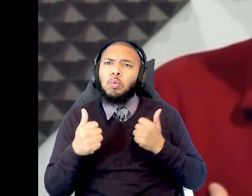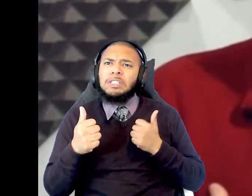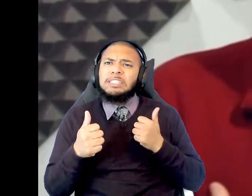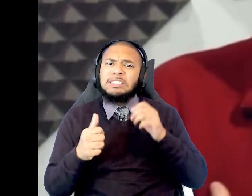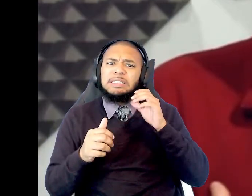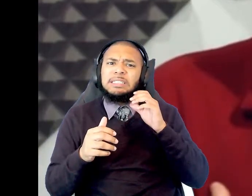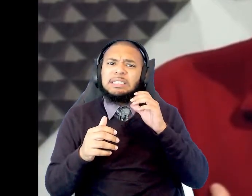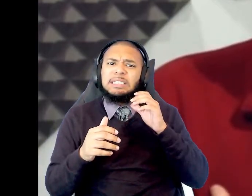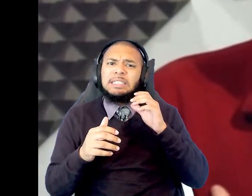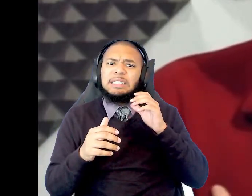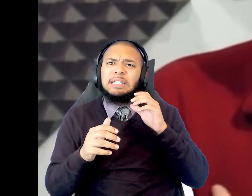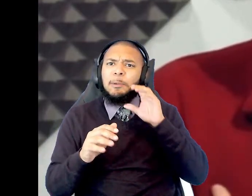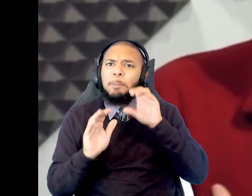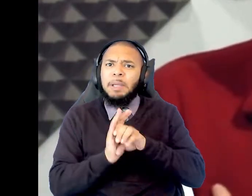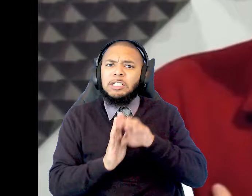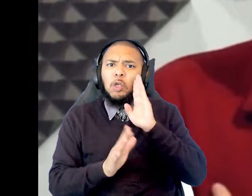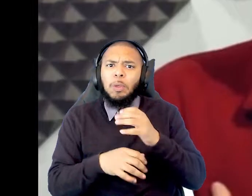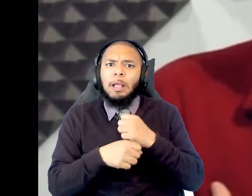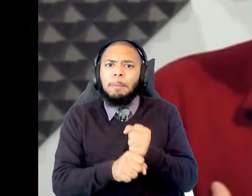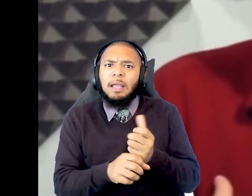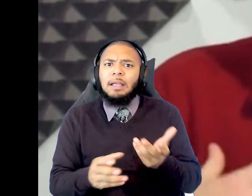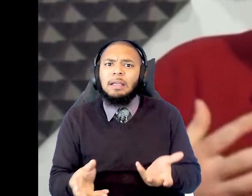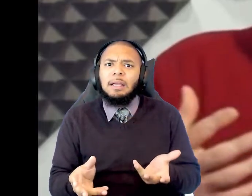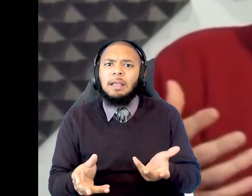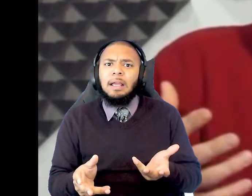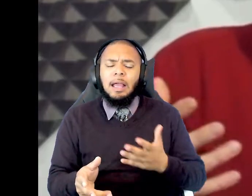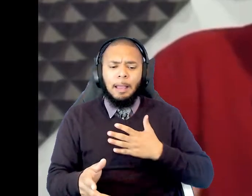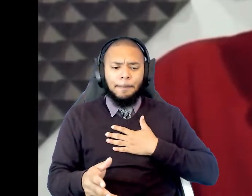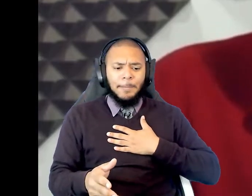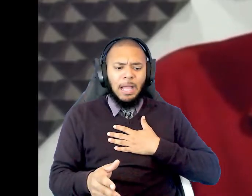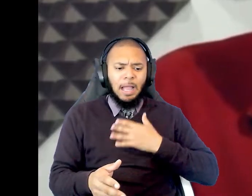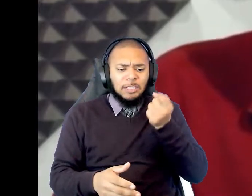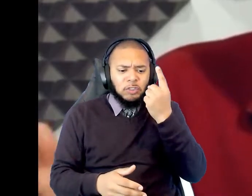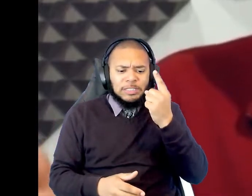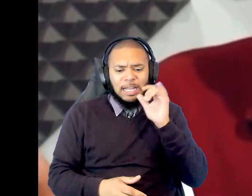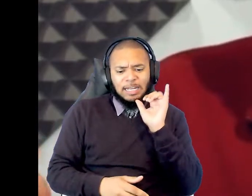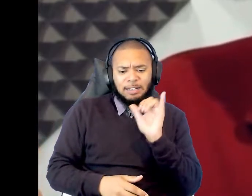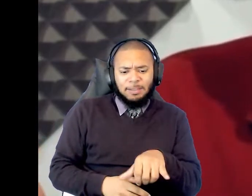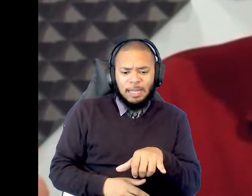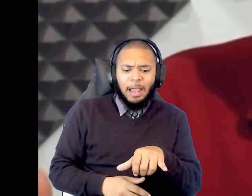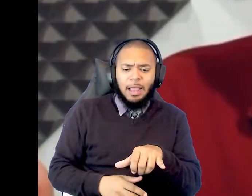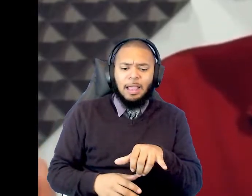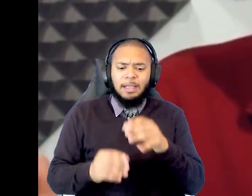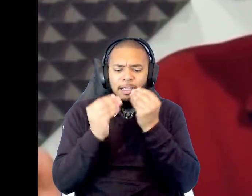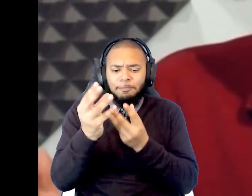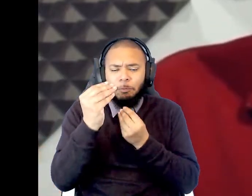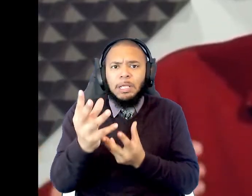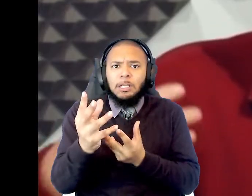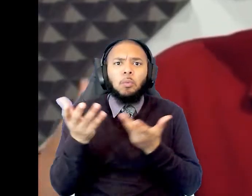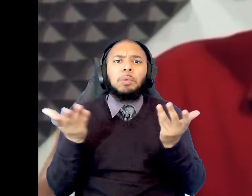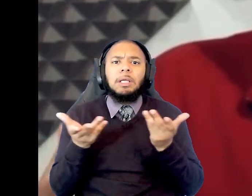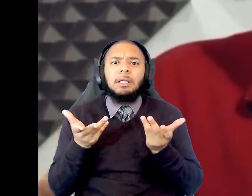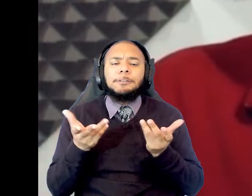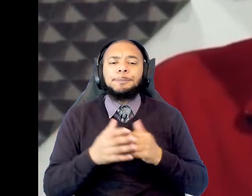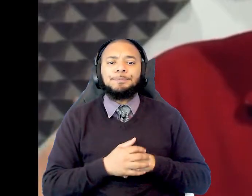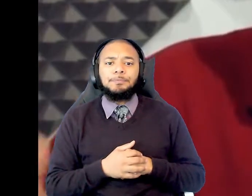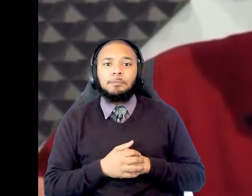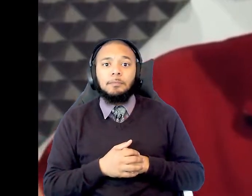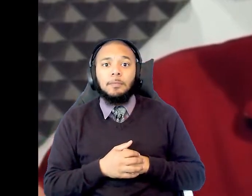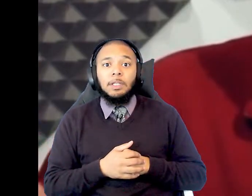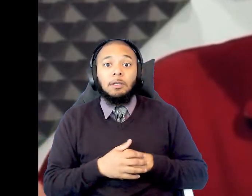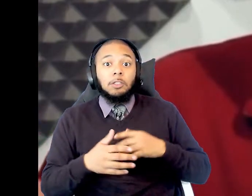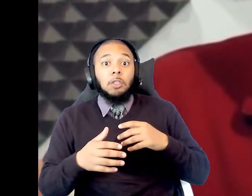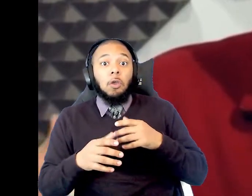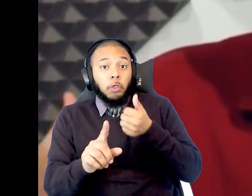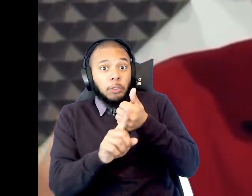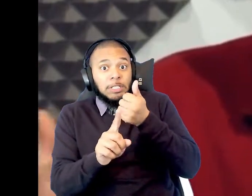conclusions to draw from the data? See? So you may draw a dinosaur, that's what it was supposed to be, and you are the writer, so you know